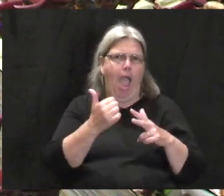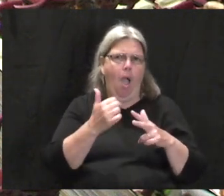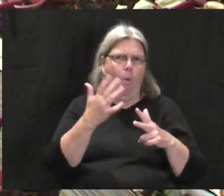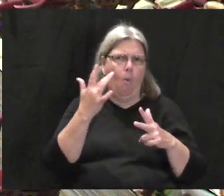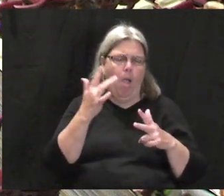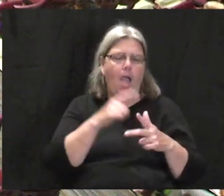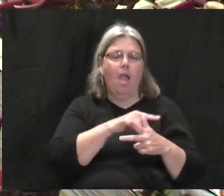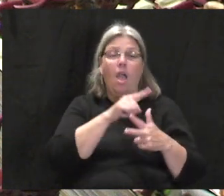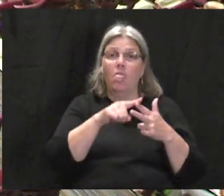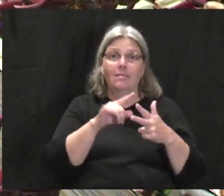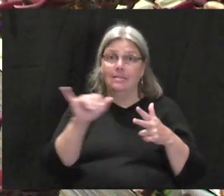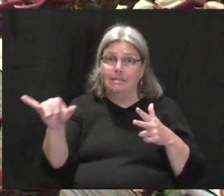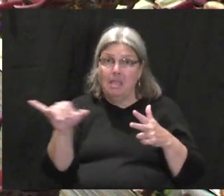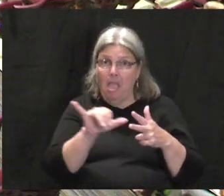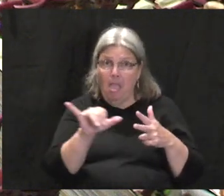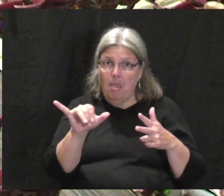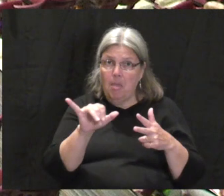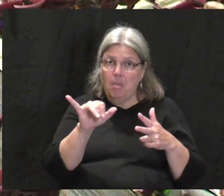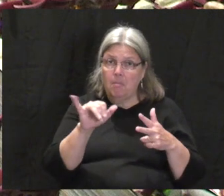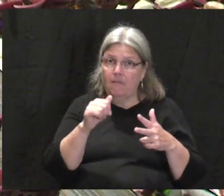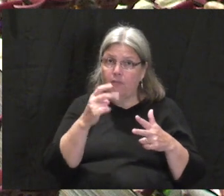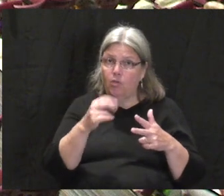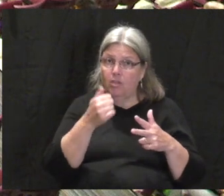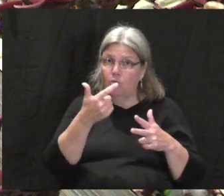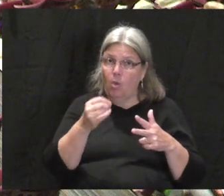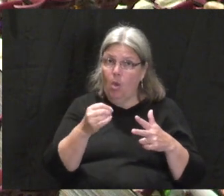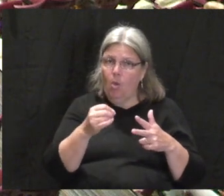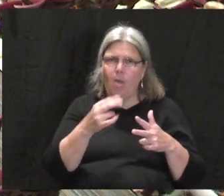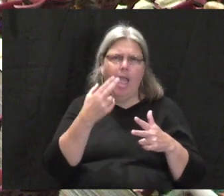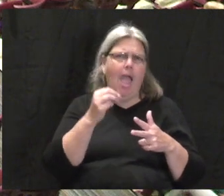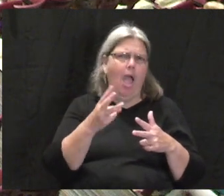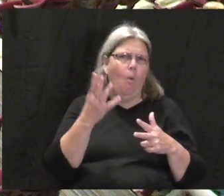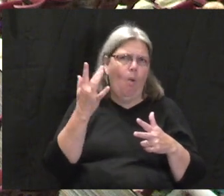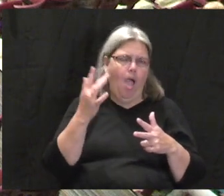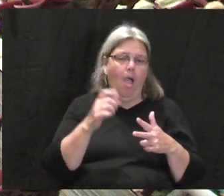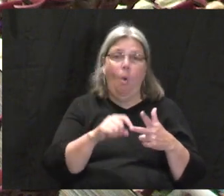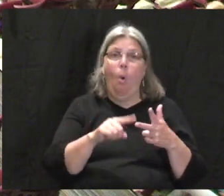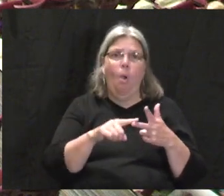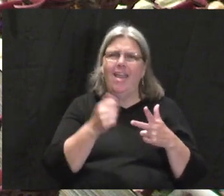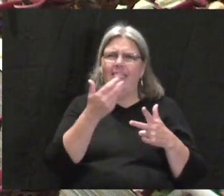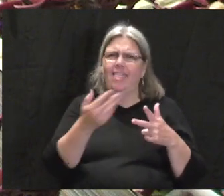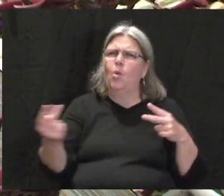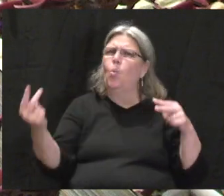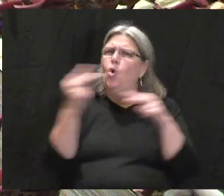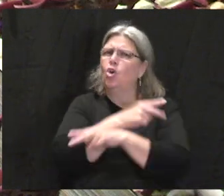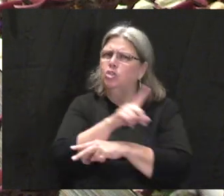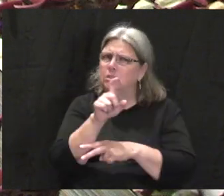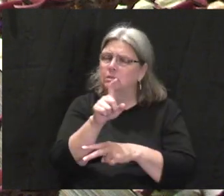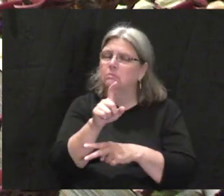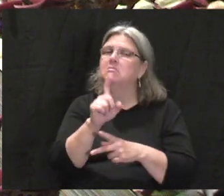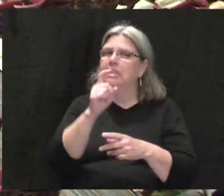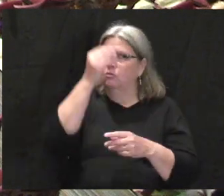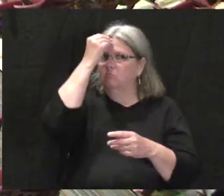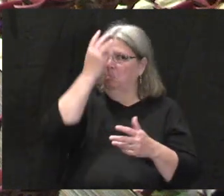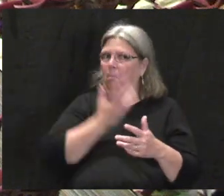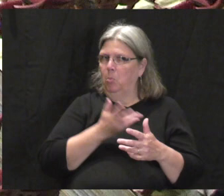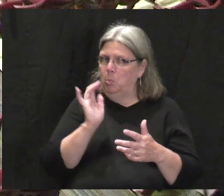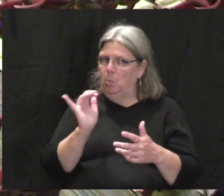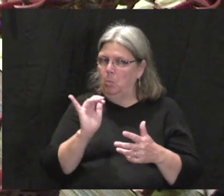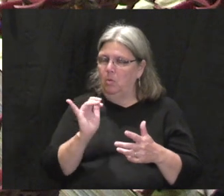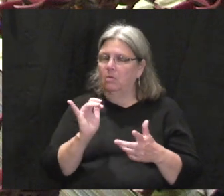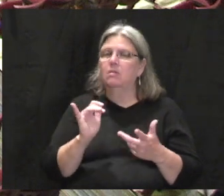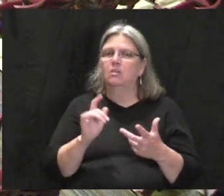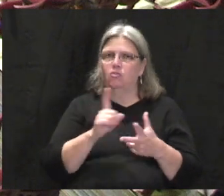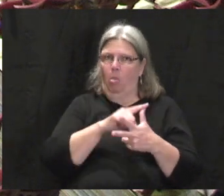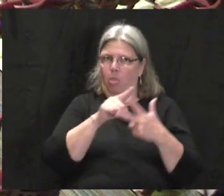right, so we're going to break you into 2 groups. If you will look at your name tags, there should be a number on there.